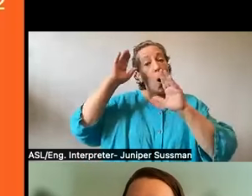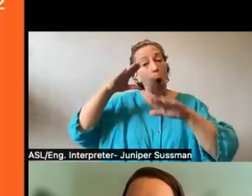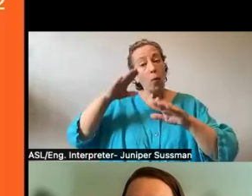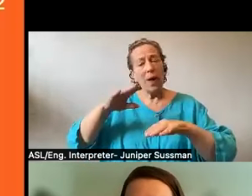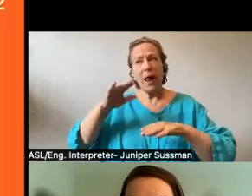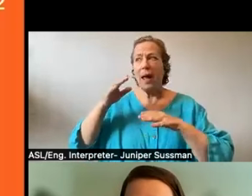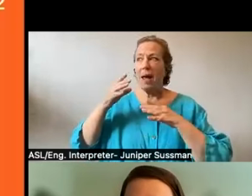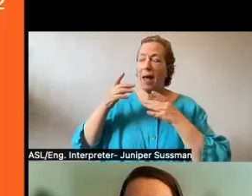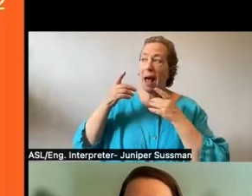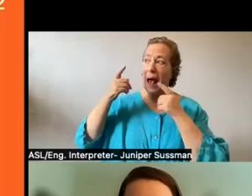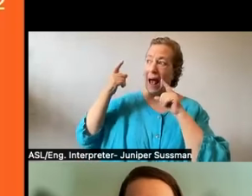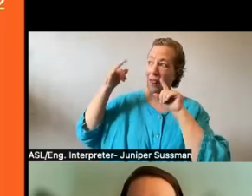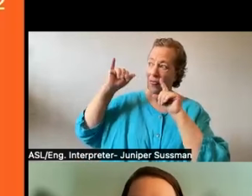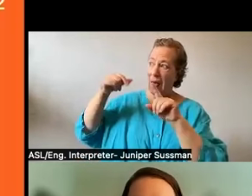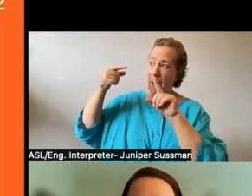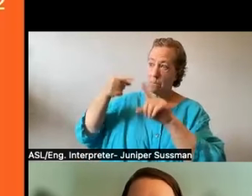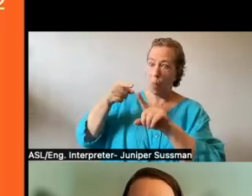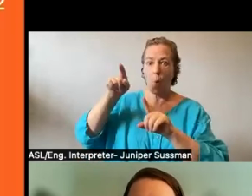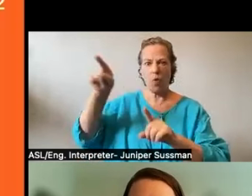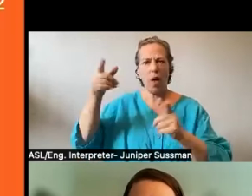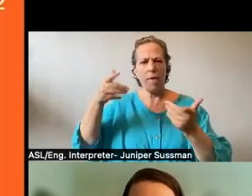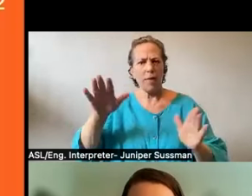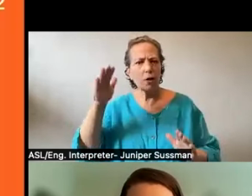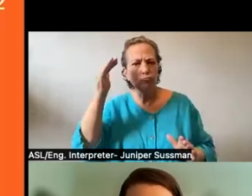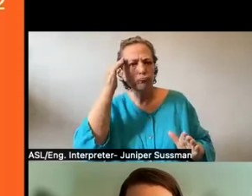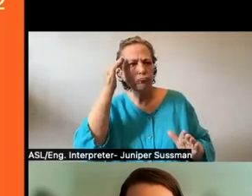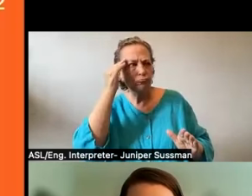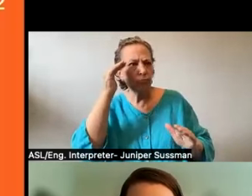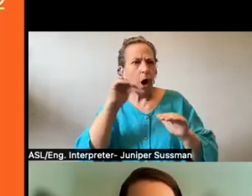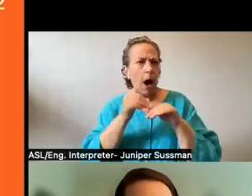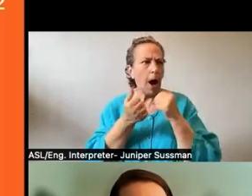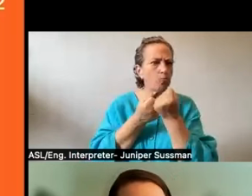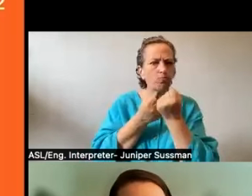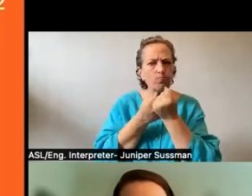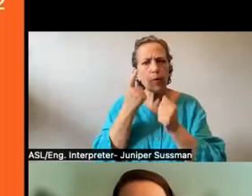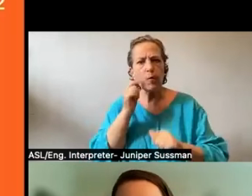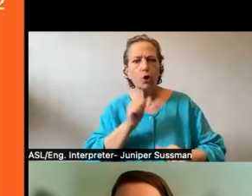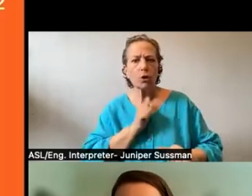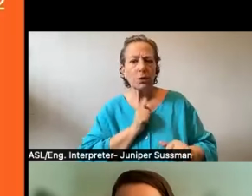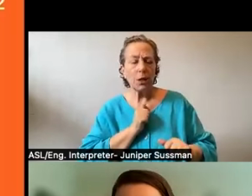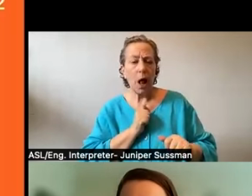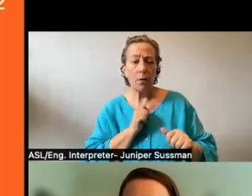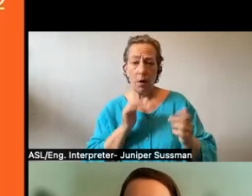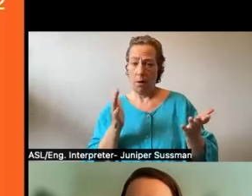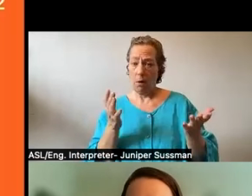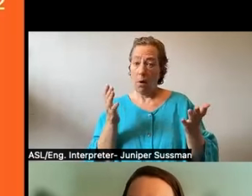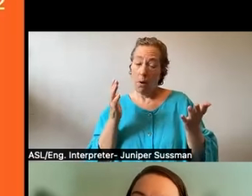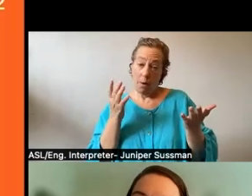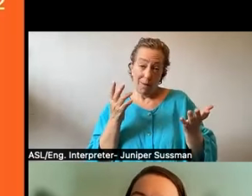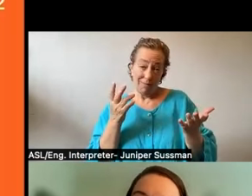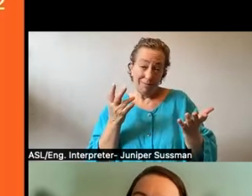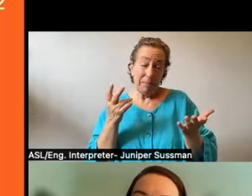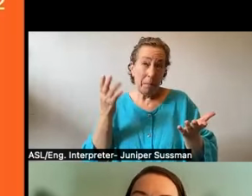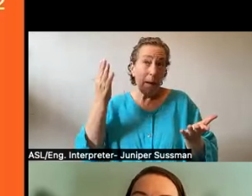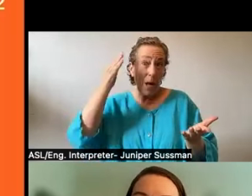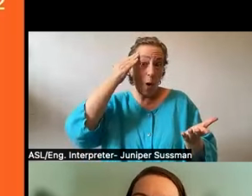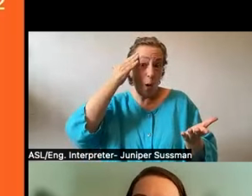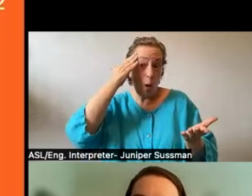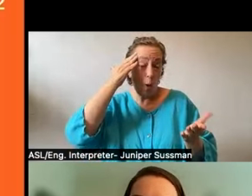some knowledge and some confidence on how to advocate for themselves, but it doesn't mean that it's always easy or without its barriers.